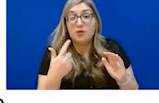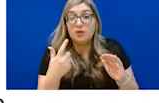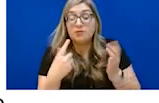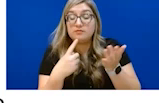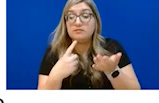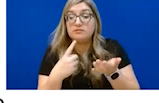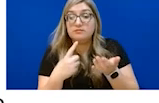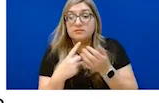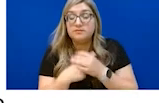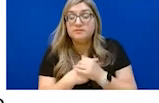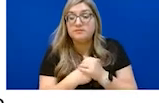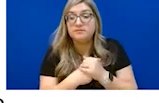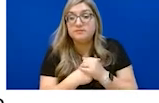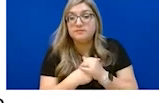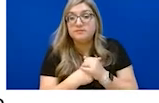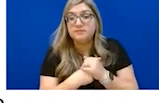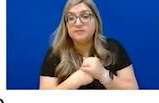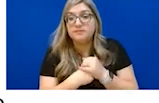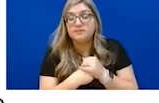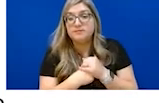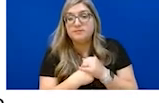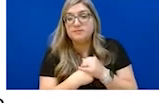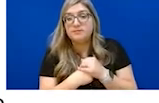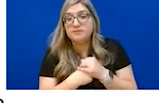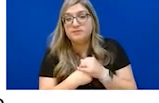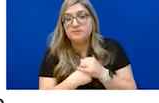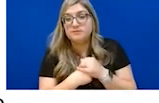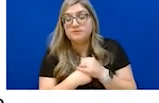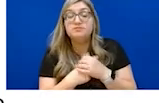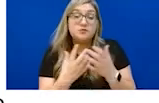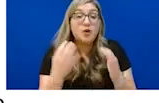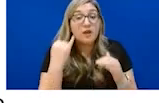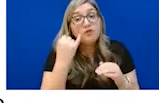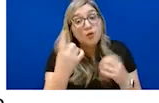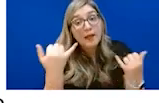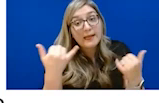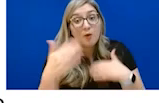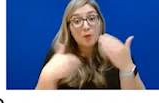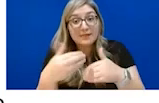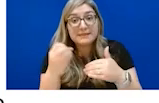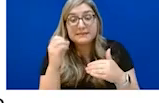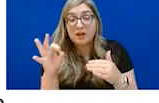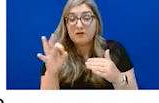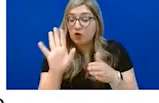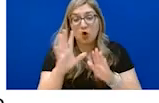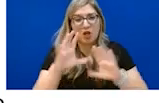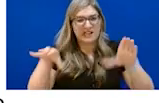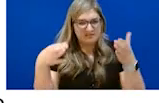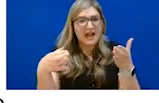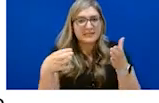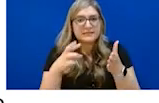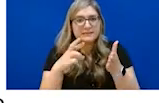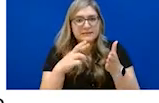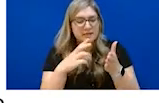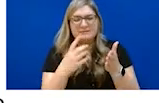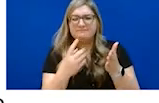not redesign it with the CVC-OEI rubric in mind too? It's possible. It's not easy.